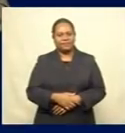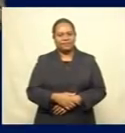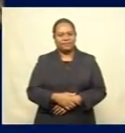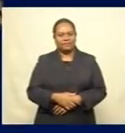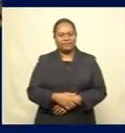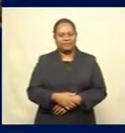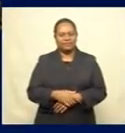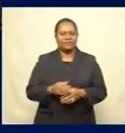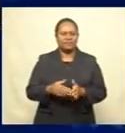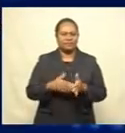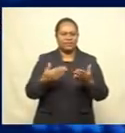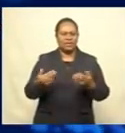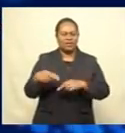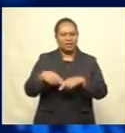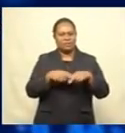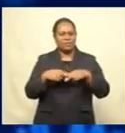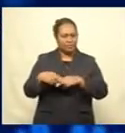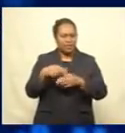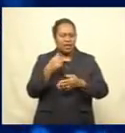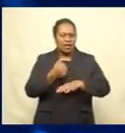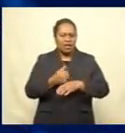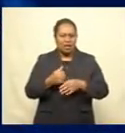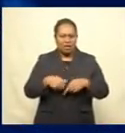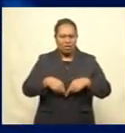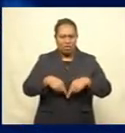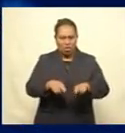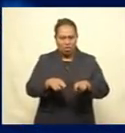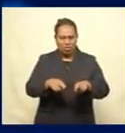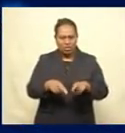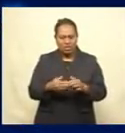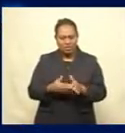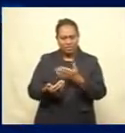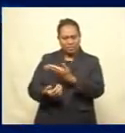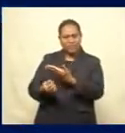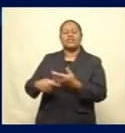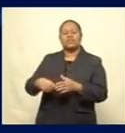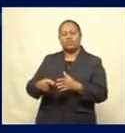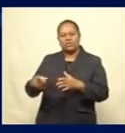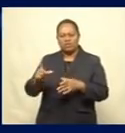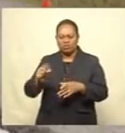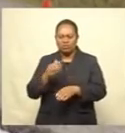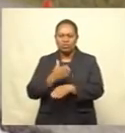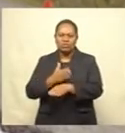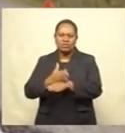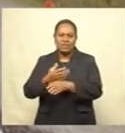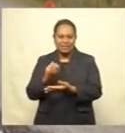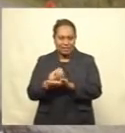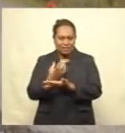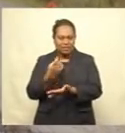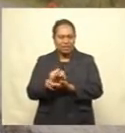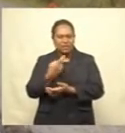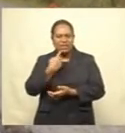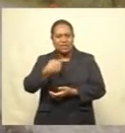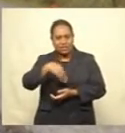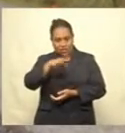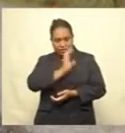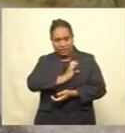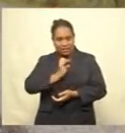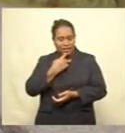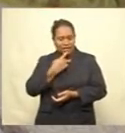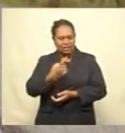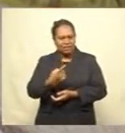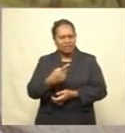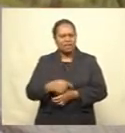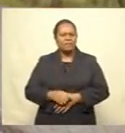The Fiji Roads Authority is carrying out roadwork on Transinsular Road in Savu-Savu. Acting Chief Executive Kamal Prasad says they